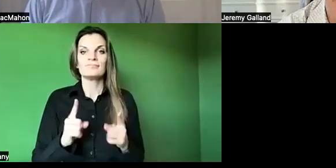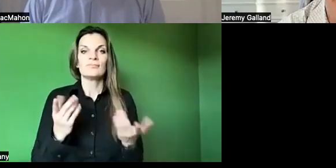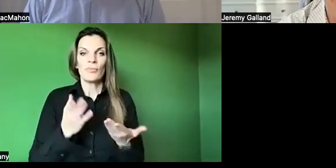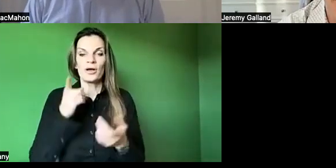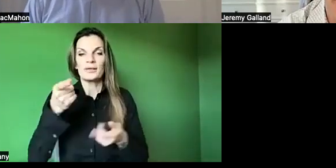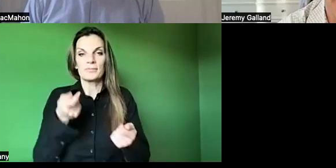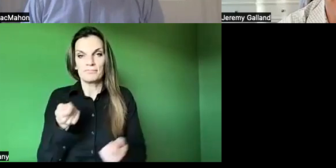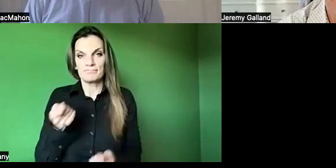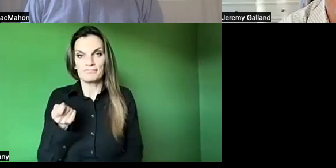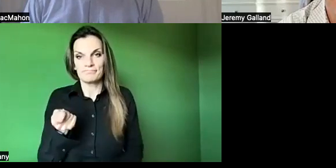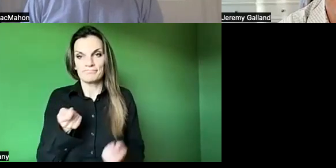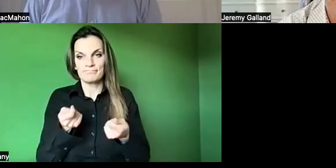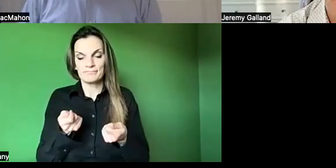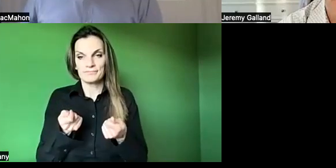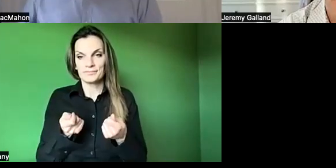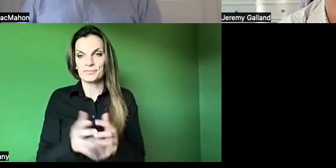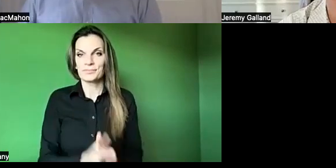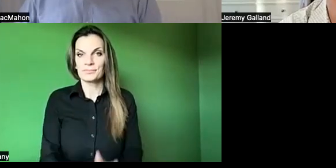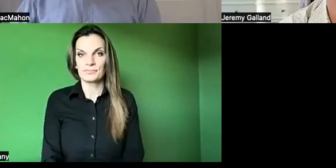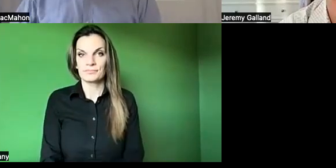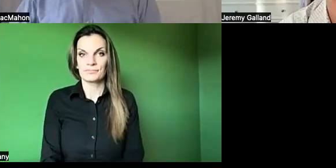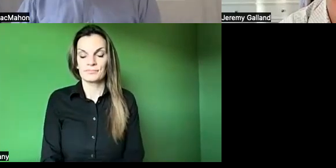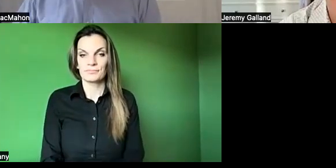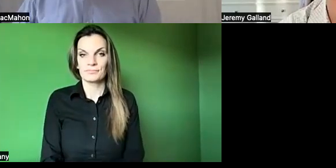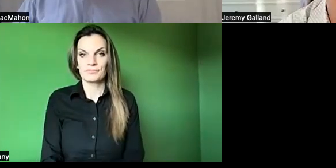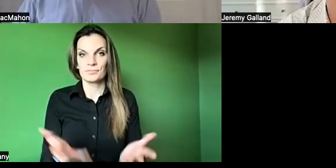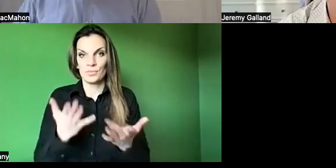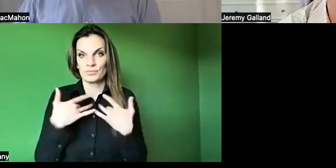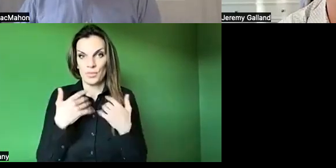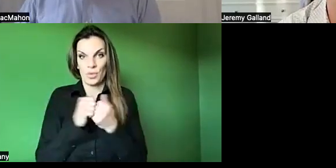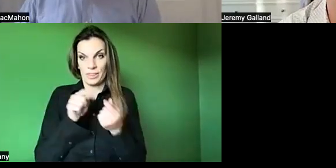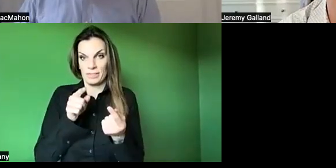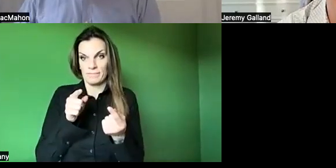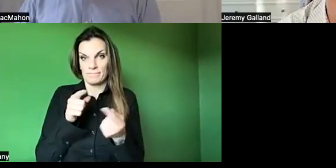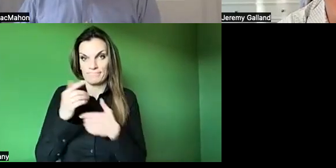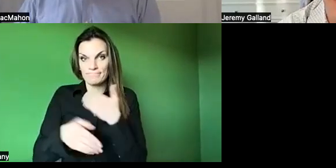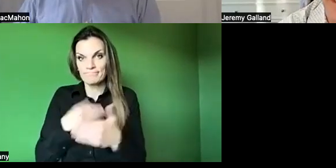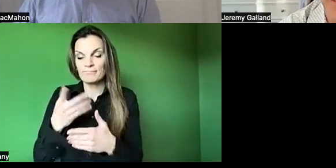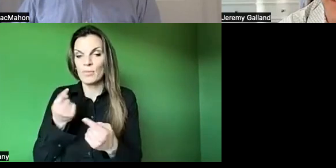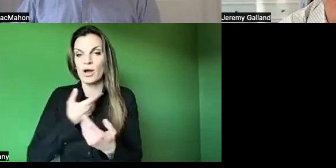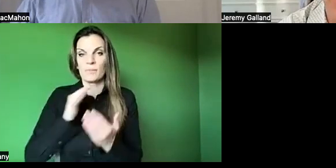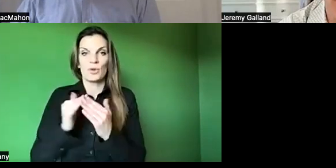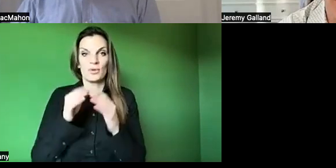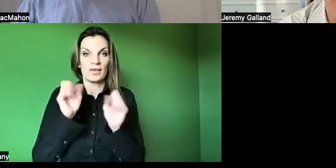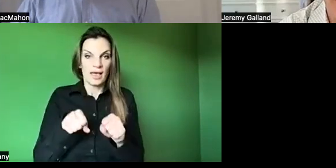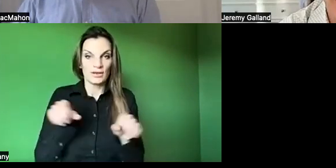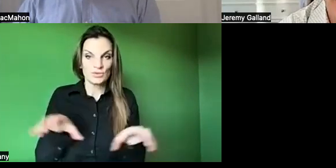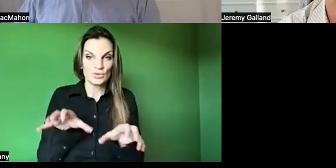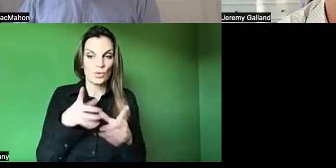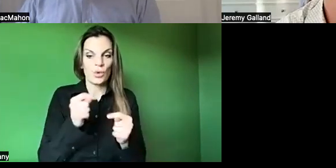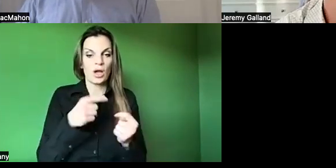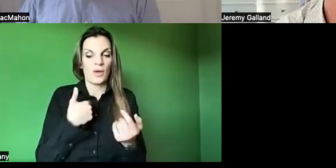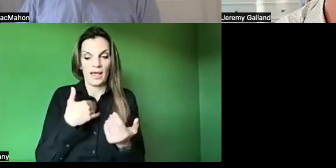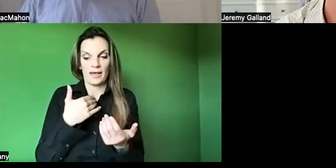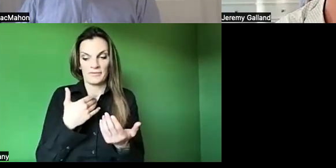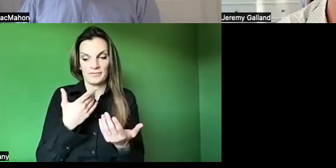administration has in front of it. It also changes based on what our community can and can't support. So